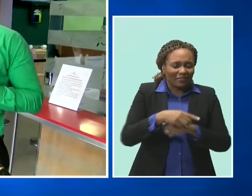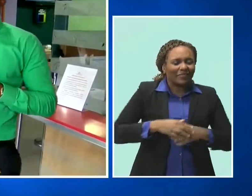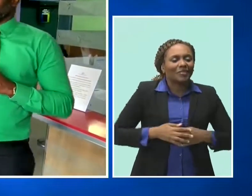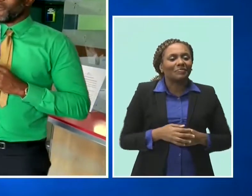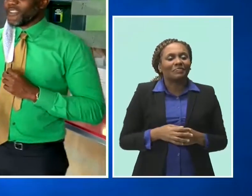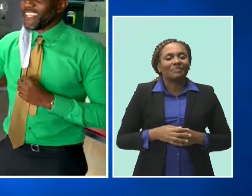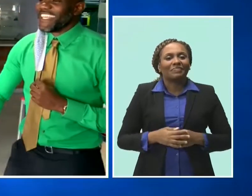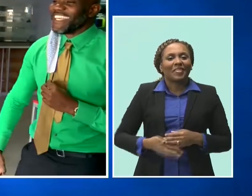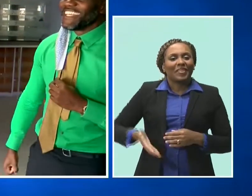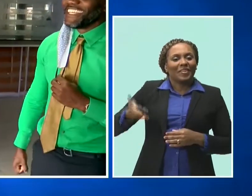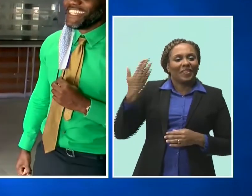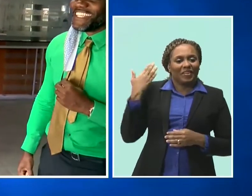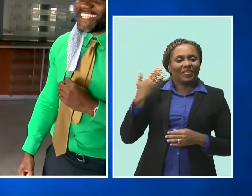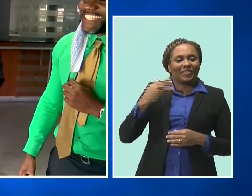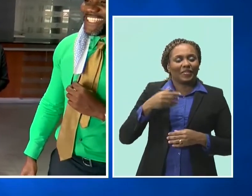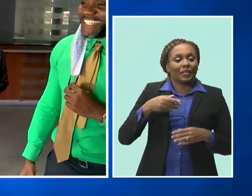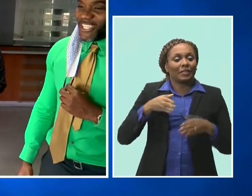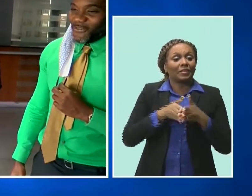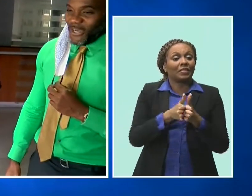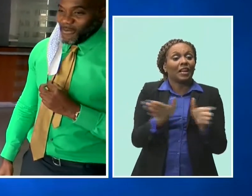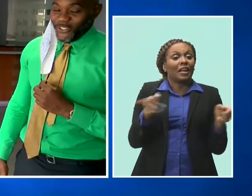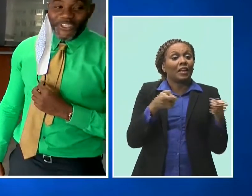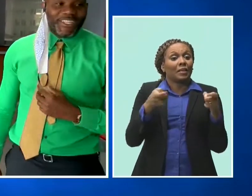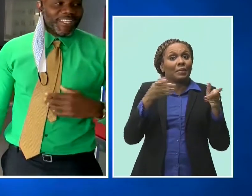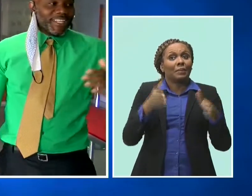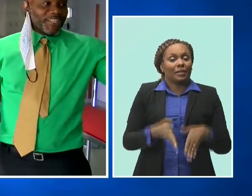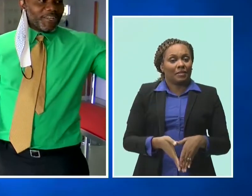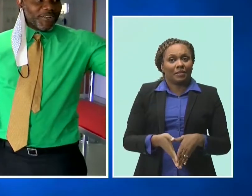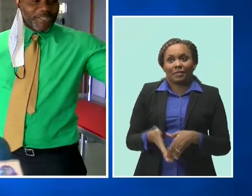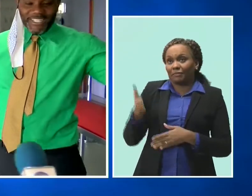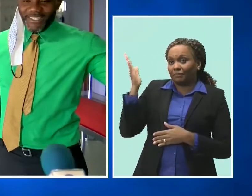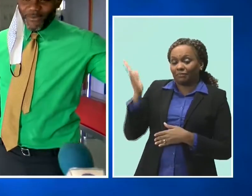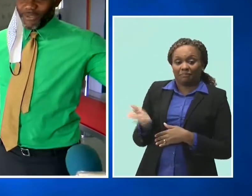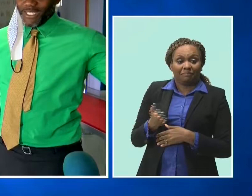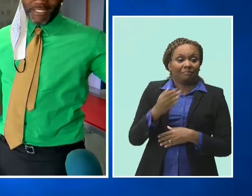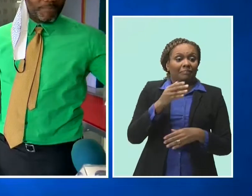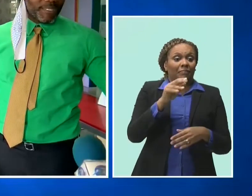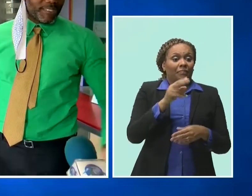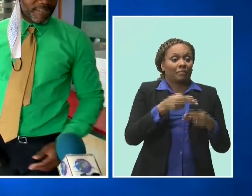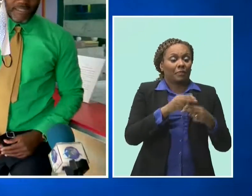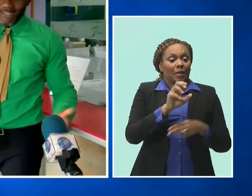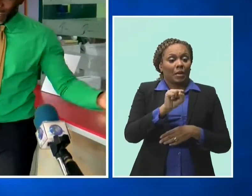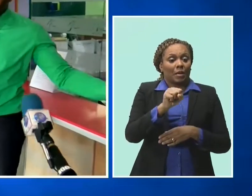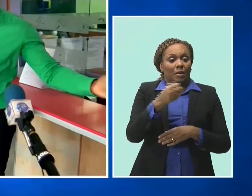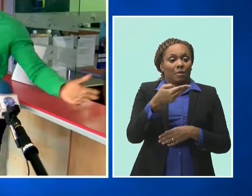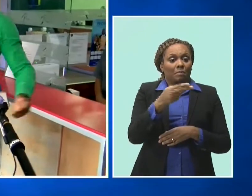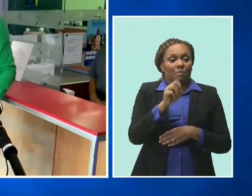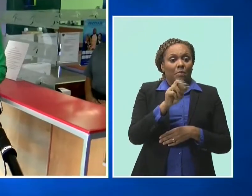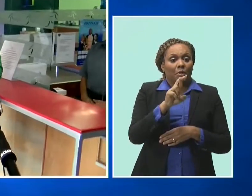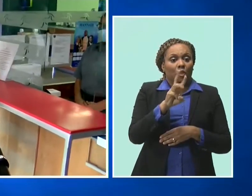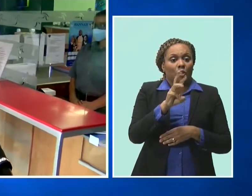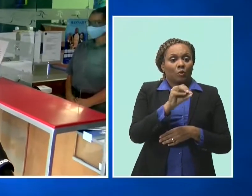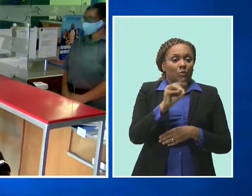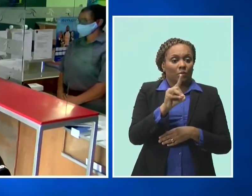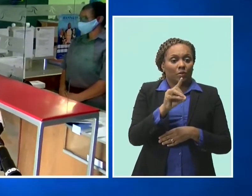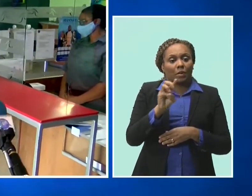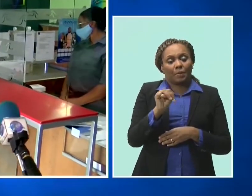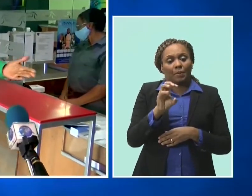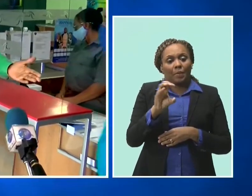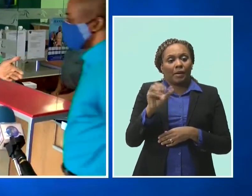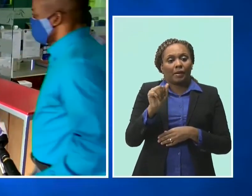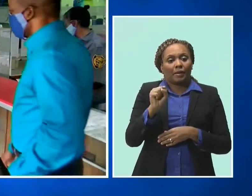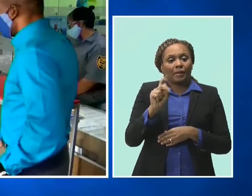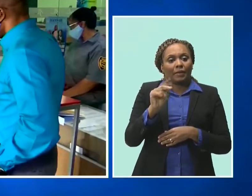words, former Acting General Manager of the Caribbean Broadcasting Corporation, Sherwood McCaskey, welcomed the new Chief Executive Officer,